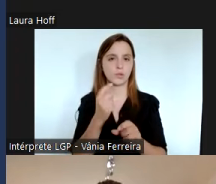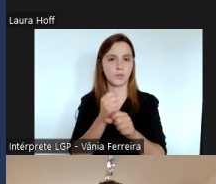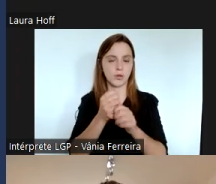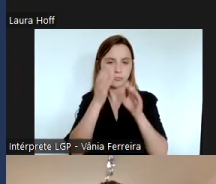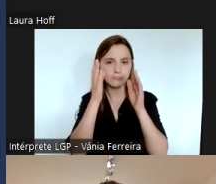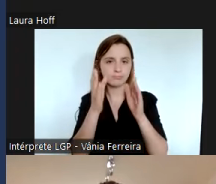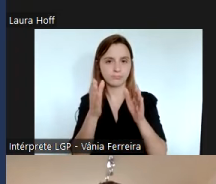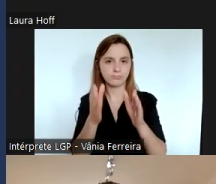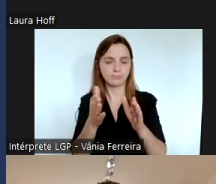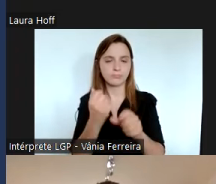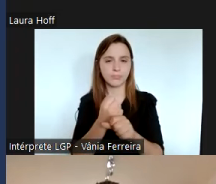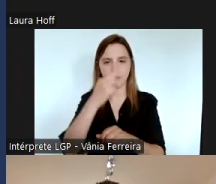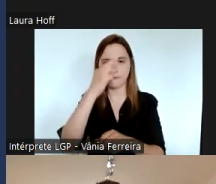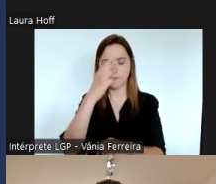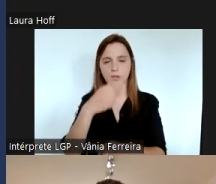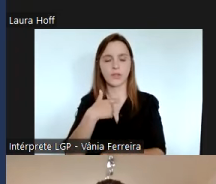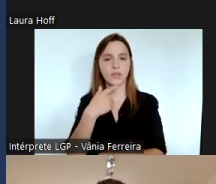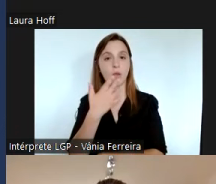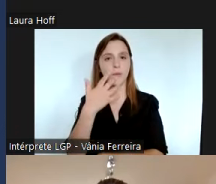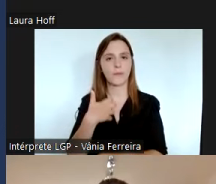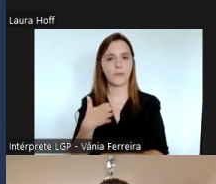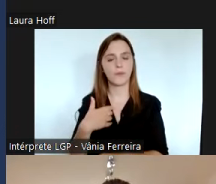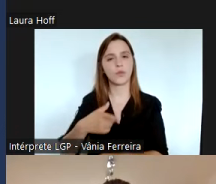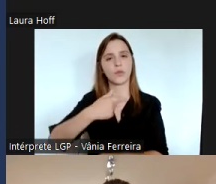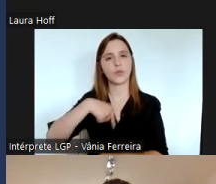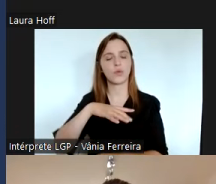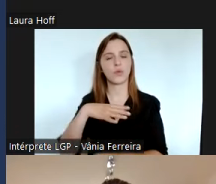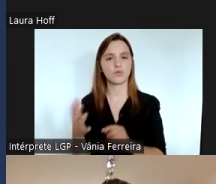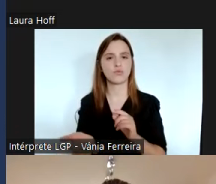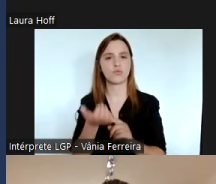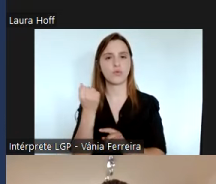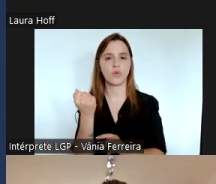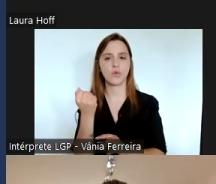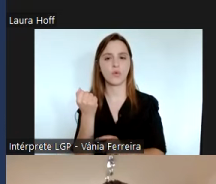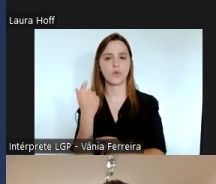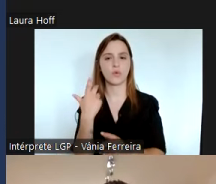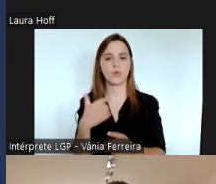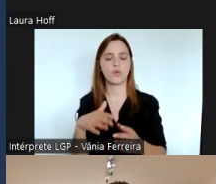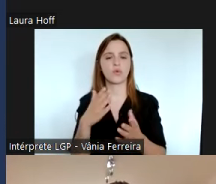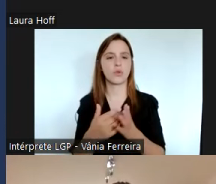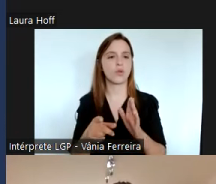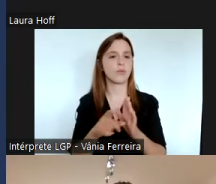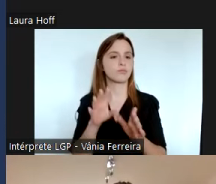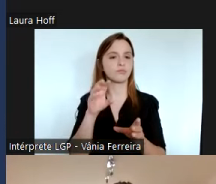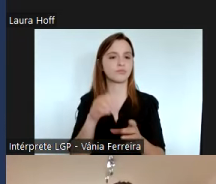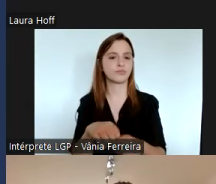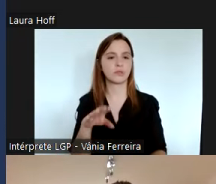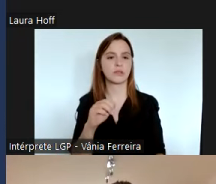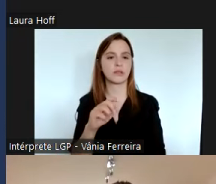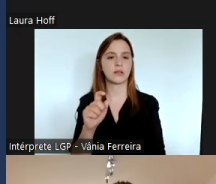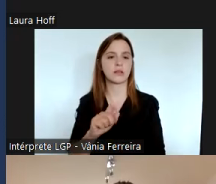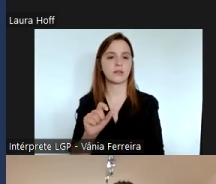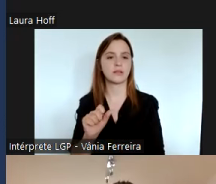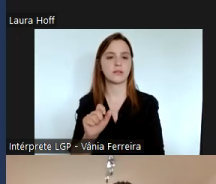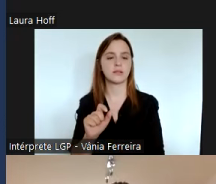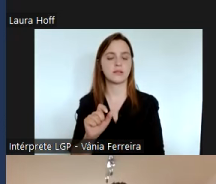can proudly say that we became an integral part of the law school community in Szeged. As I was preparing for